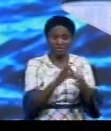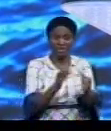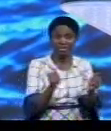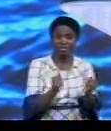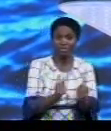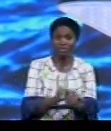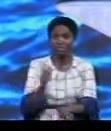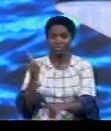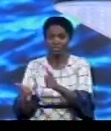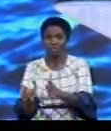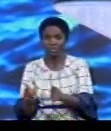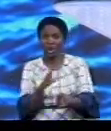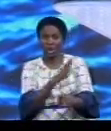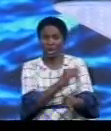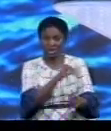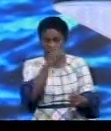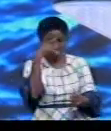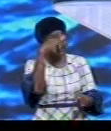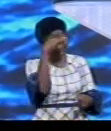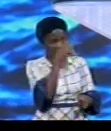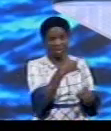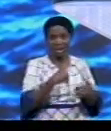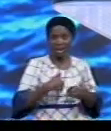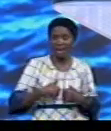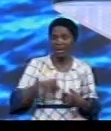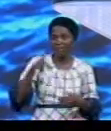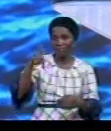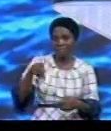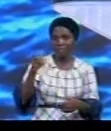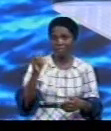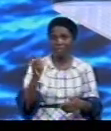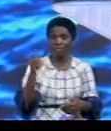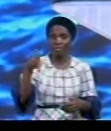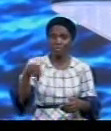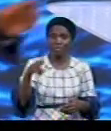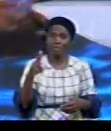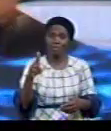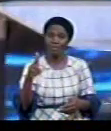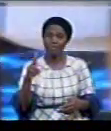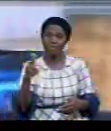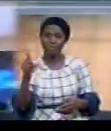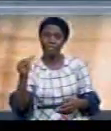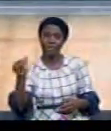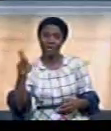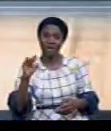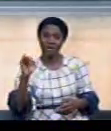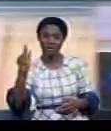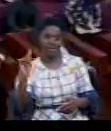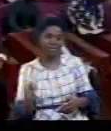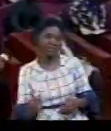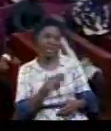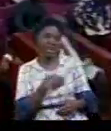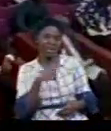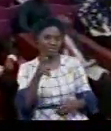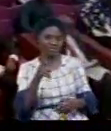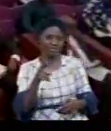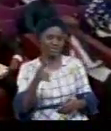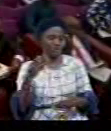popularity, and you allow him into your life, a pastor's